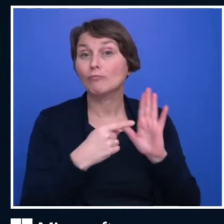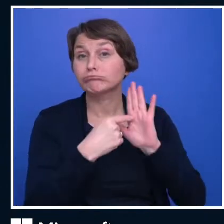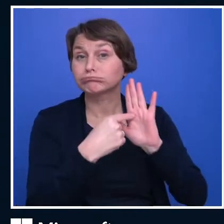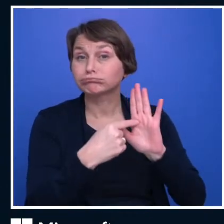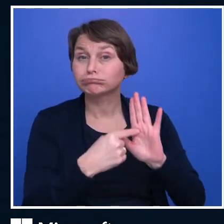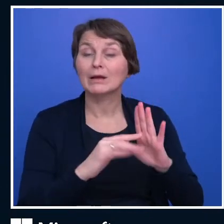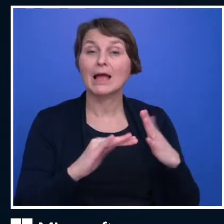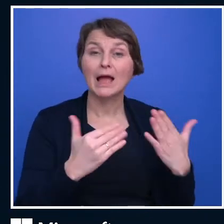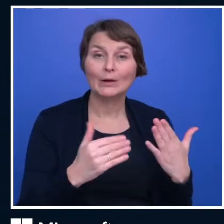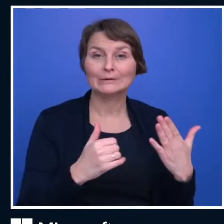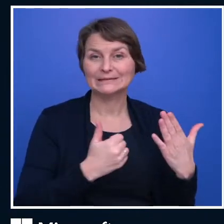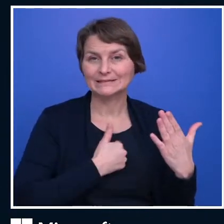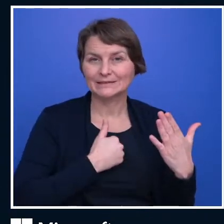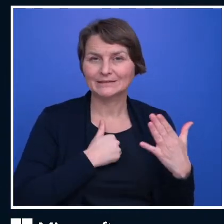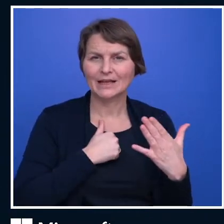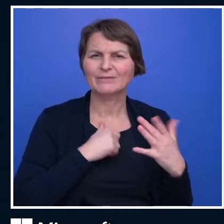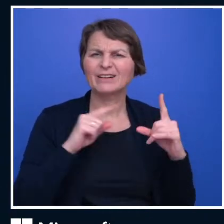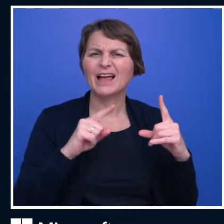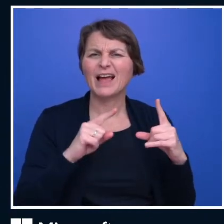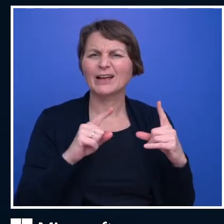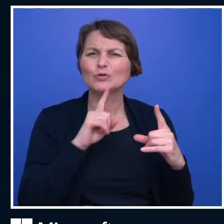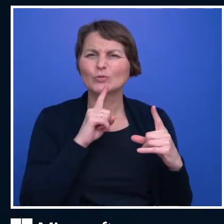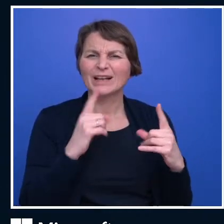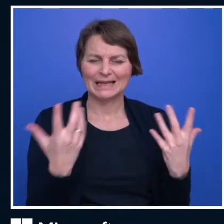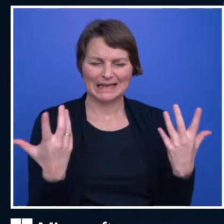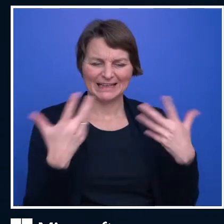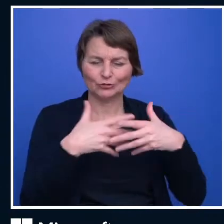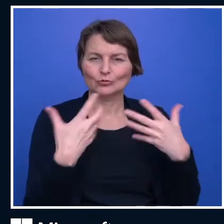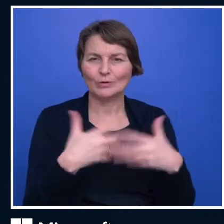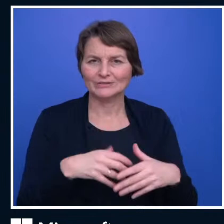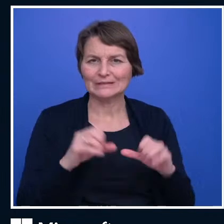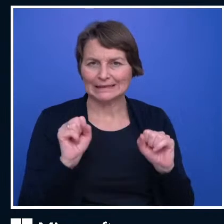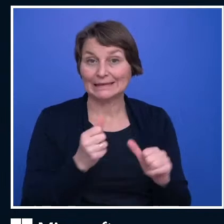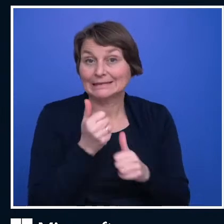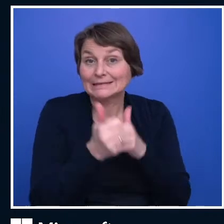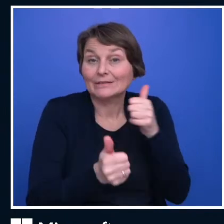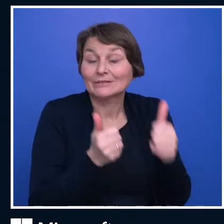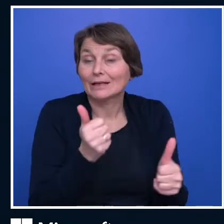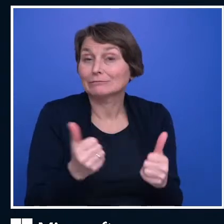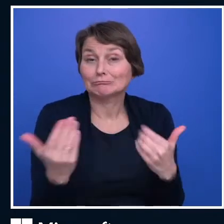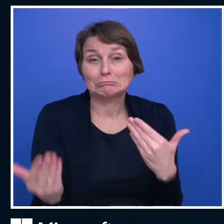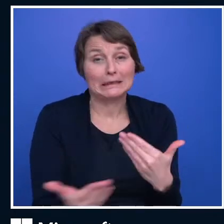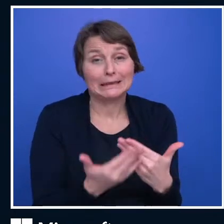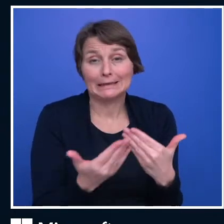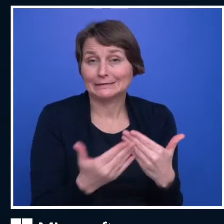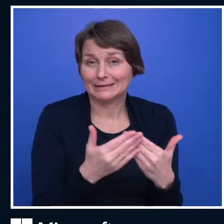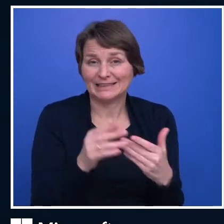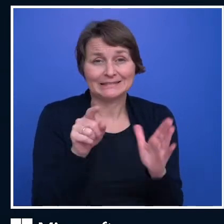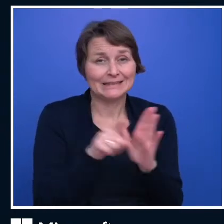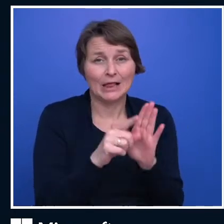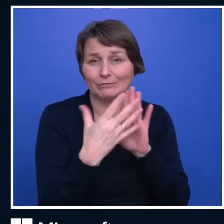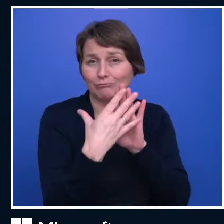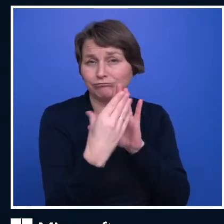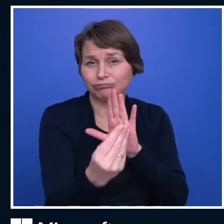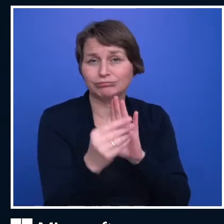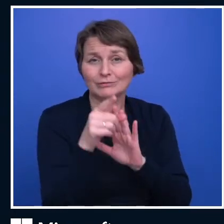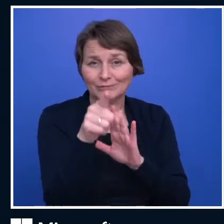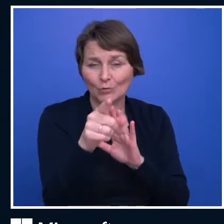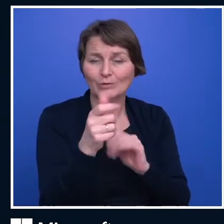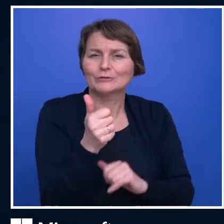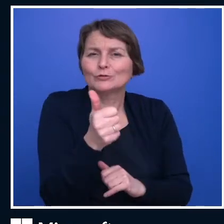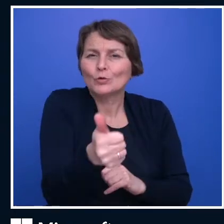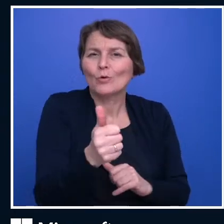a simple logistic regression algorithm. So you can very easily replicate this on your own machines too.